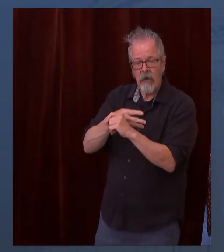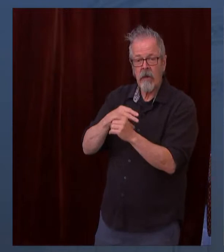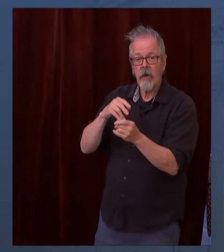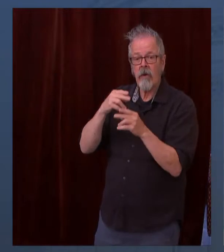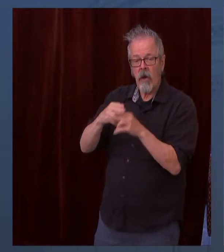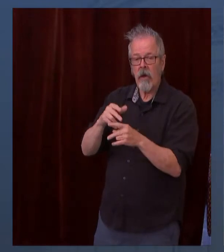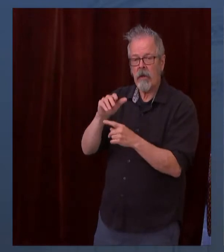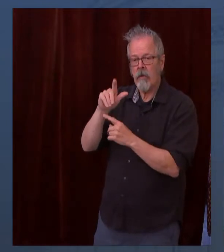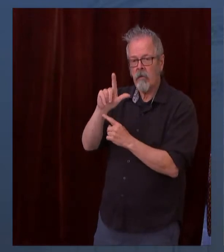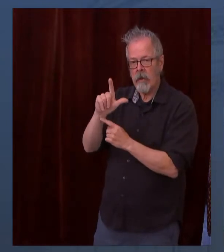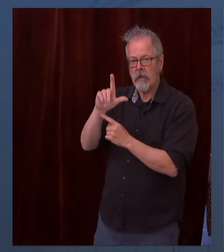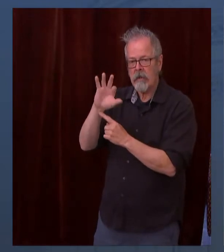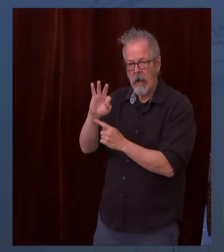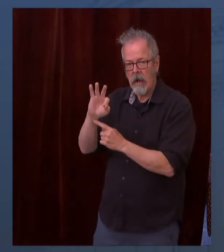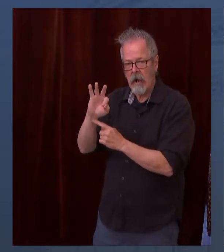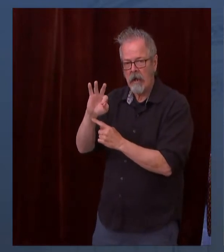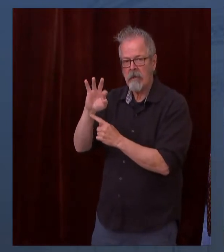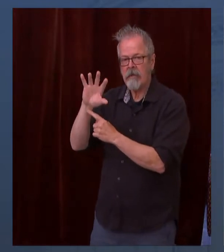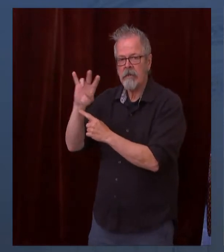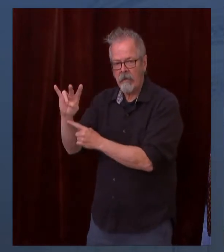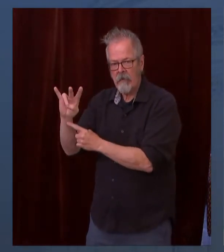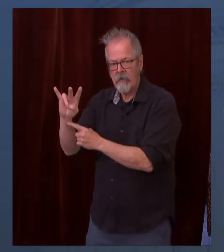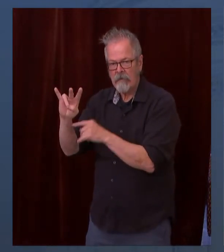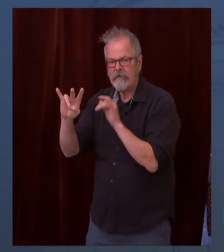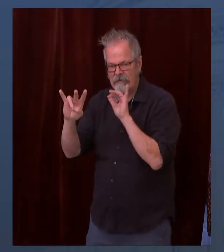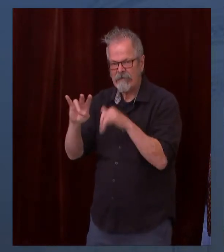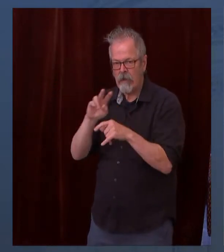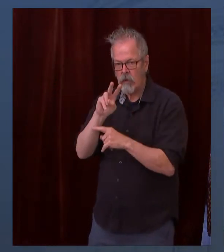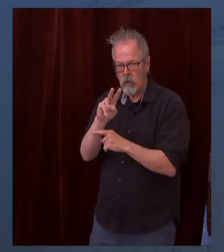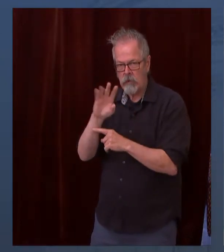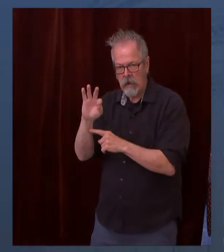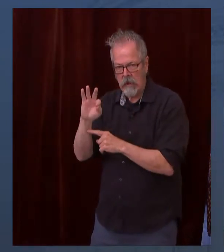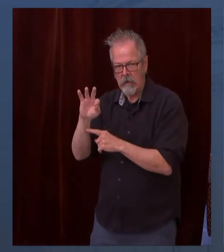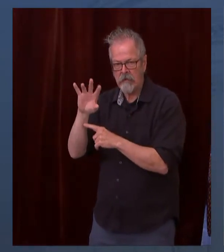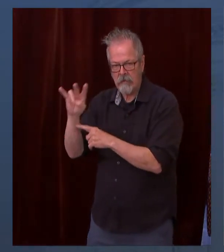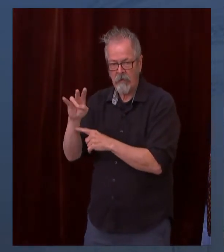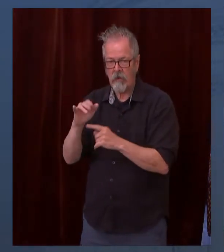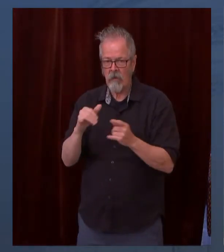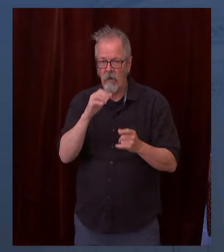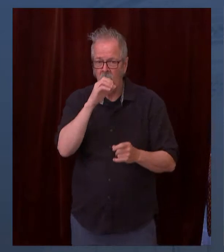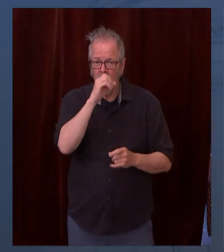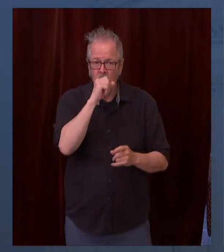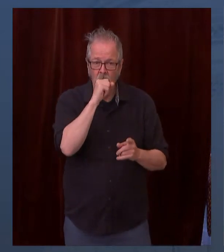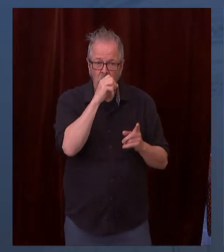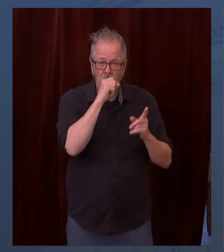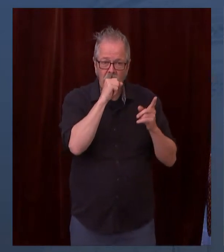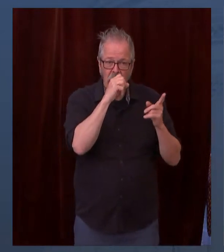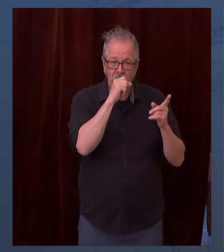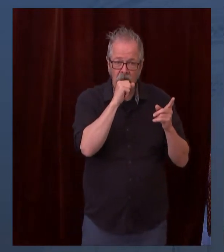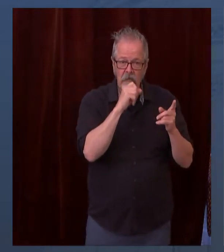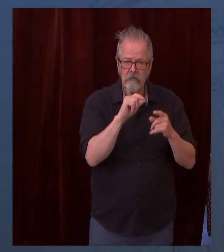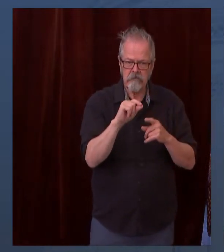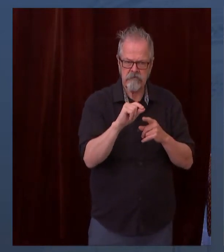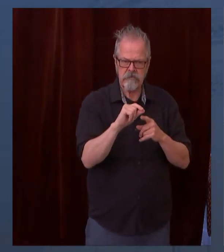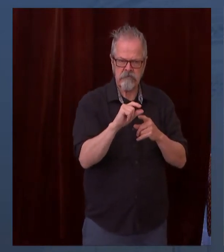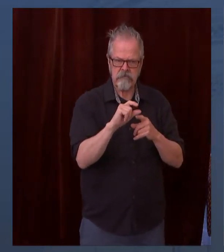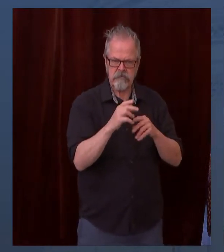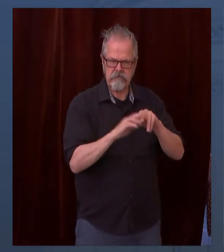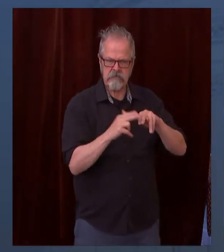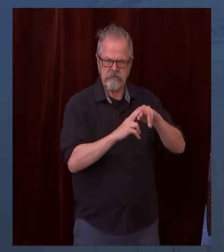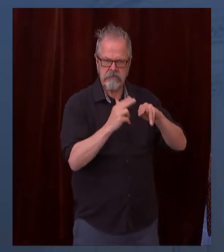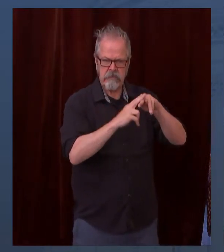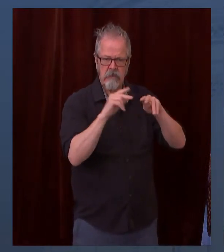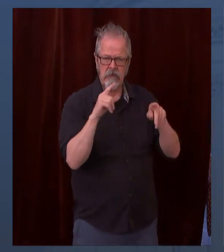color of orange. And that represents, of course, I don't have the graph here in front of me, 117 as